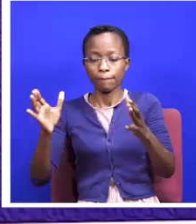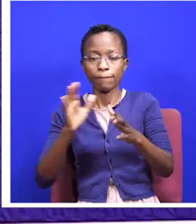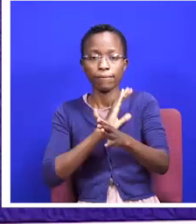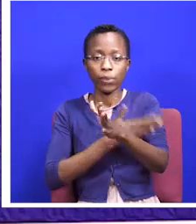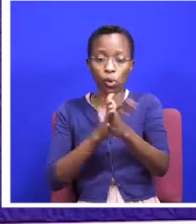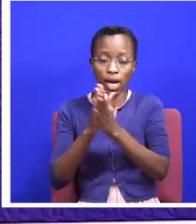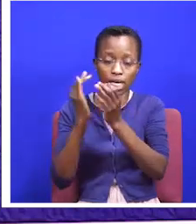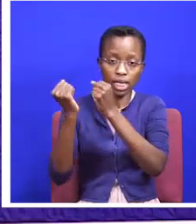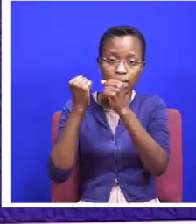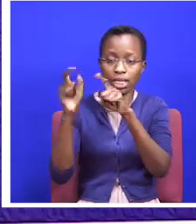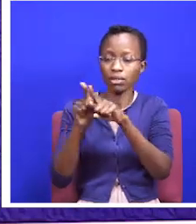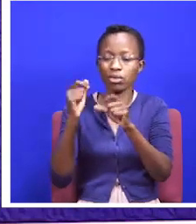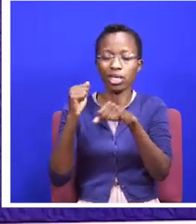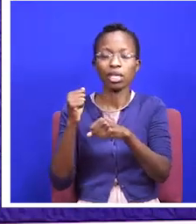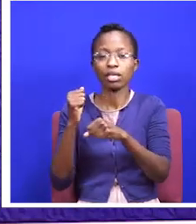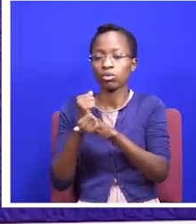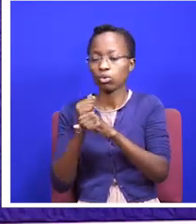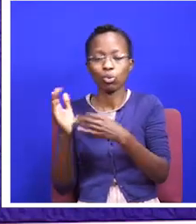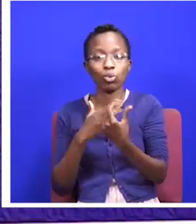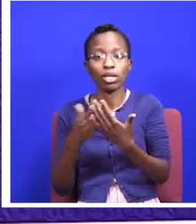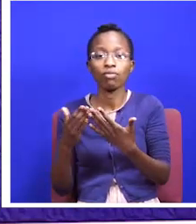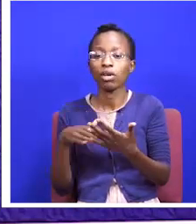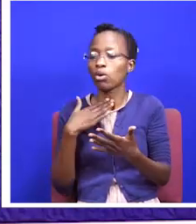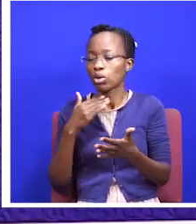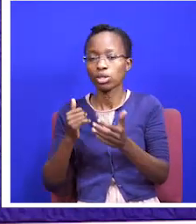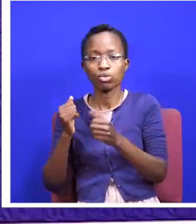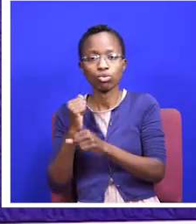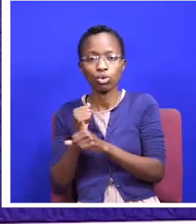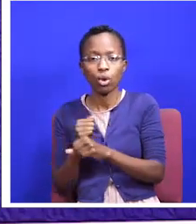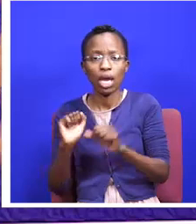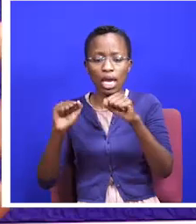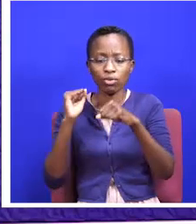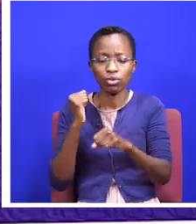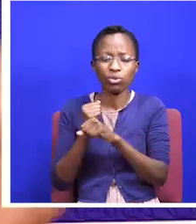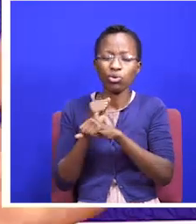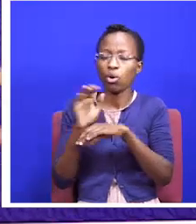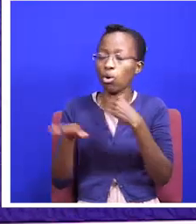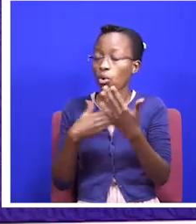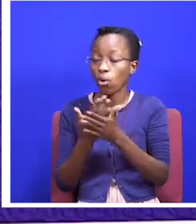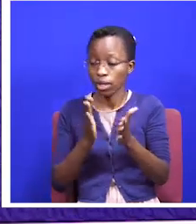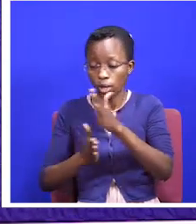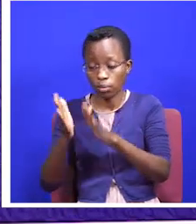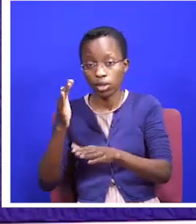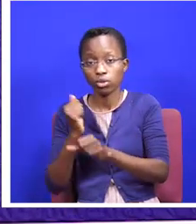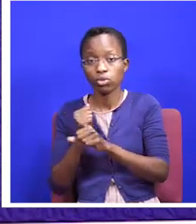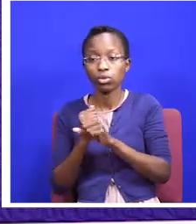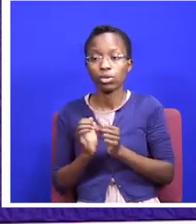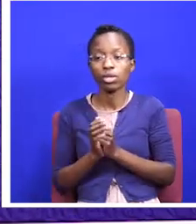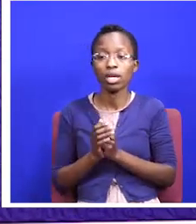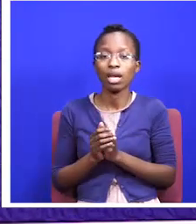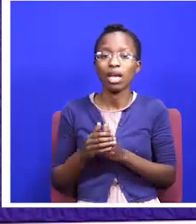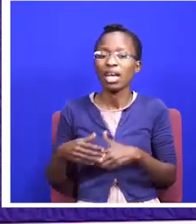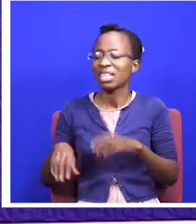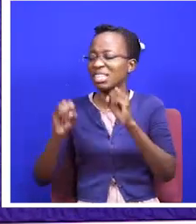strength, and He can do whatever He plans to do. He's able to do all that He plans to do.